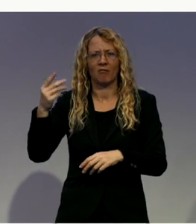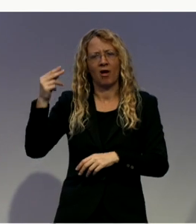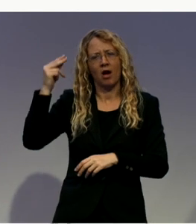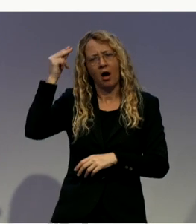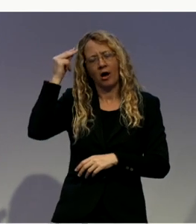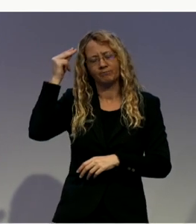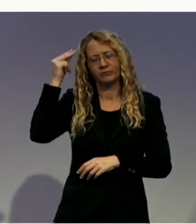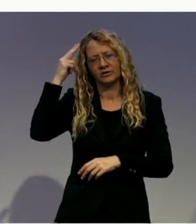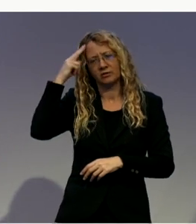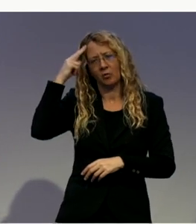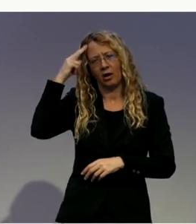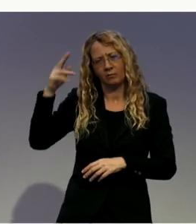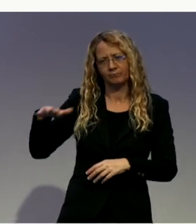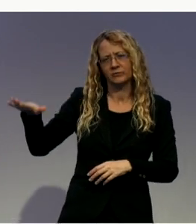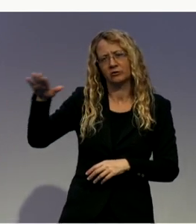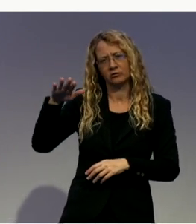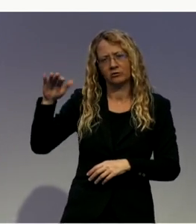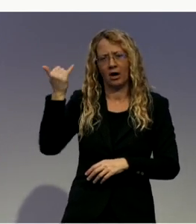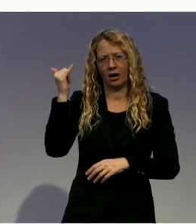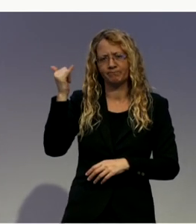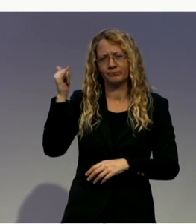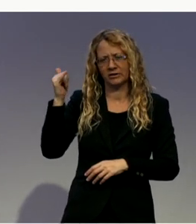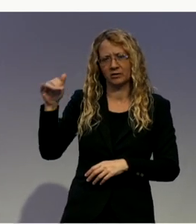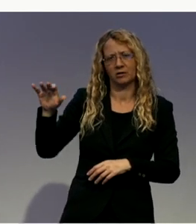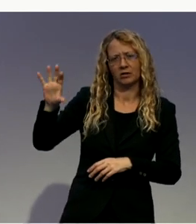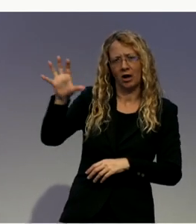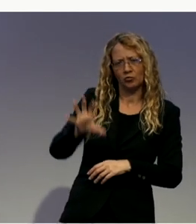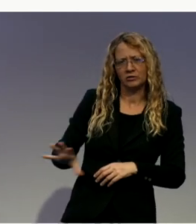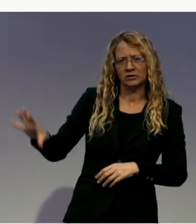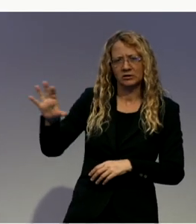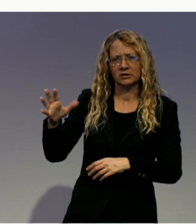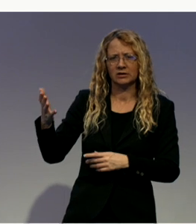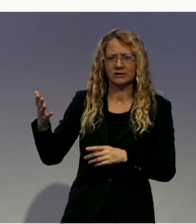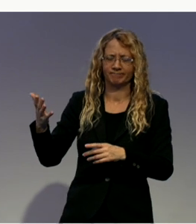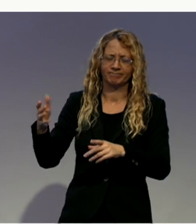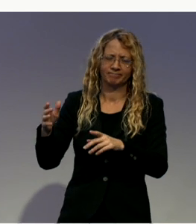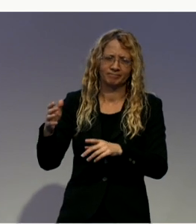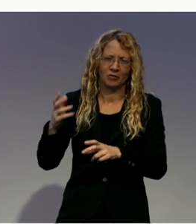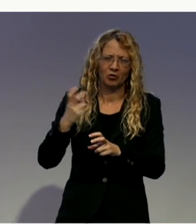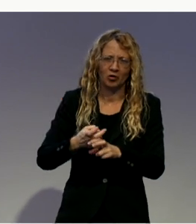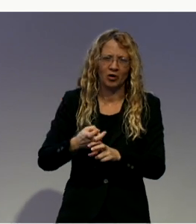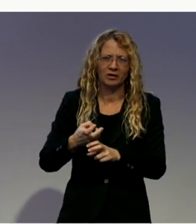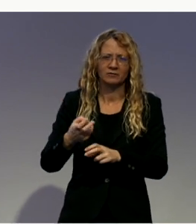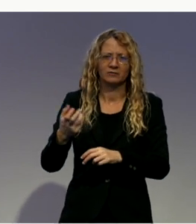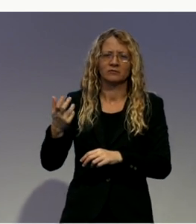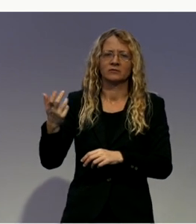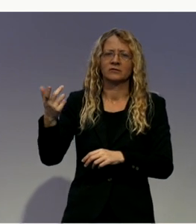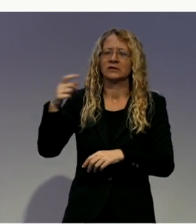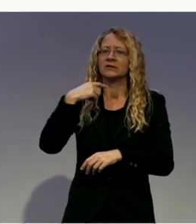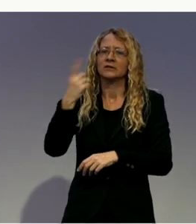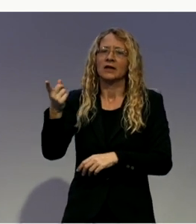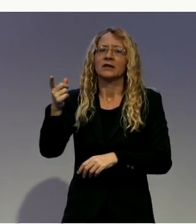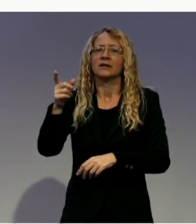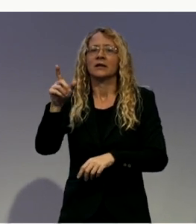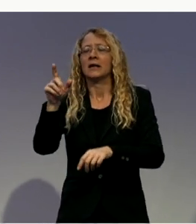up on a media that promotes for the easy solution of people staying at home, because